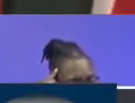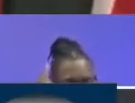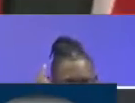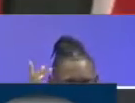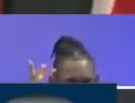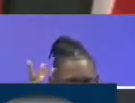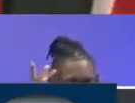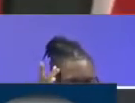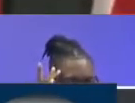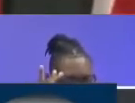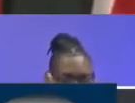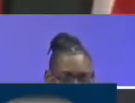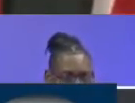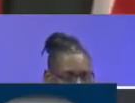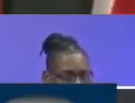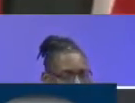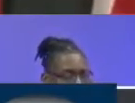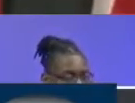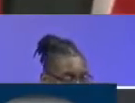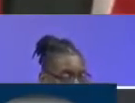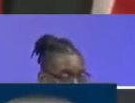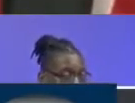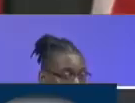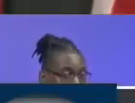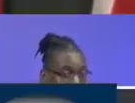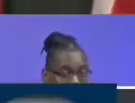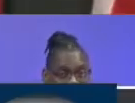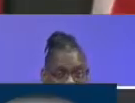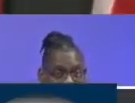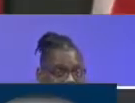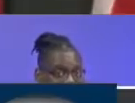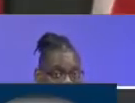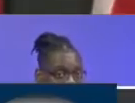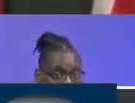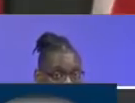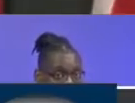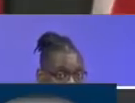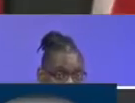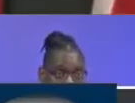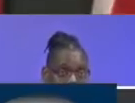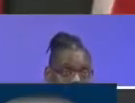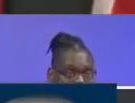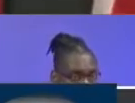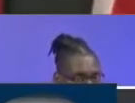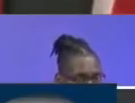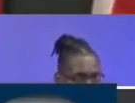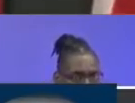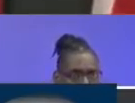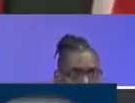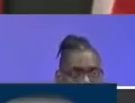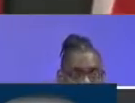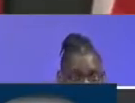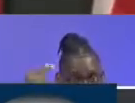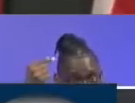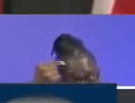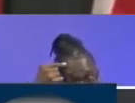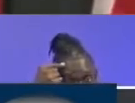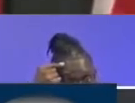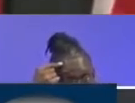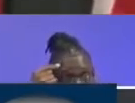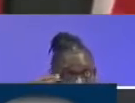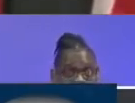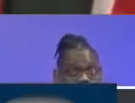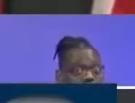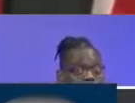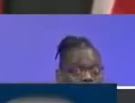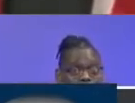Because that is not their job. The job of the government is to do what is best, to give everybody in